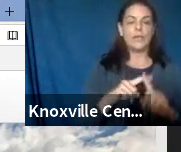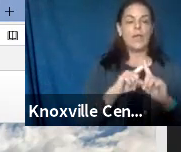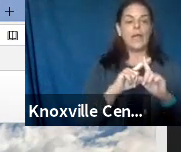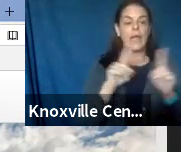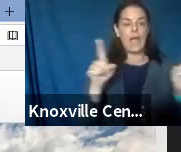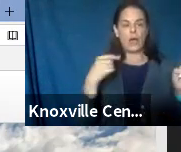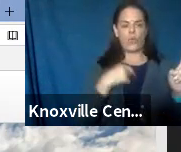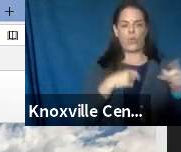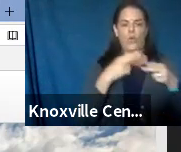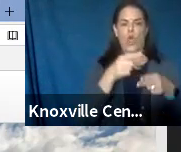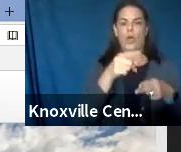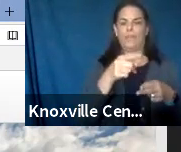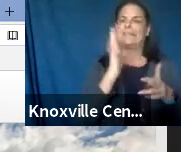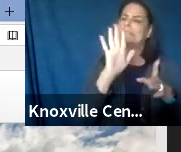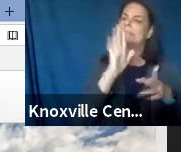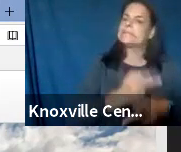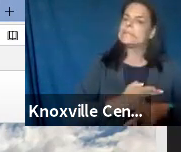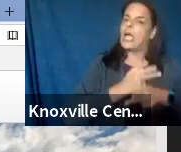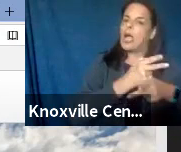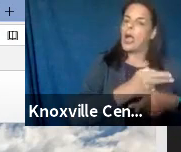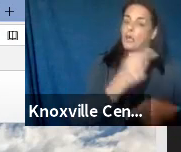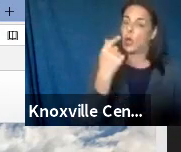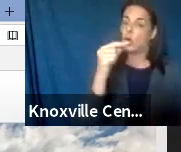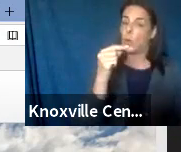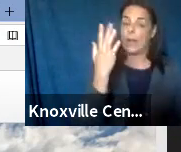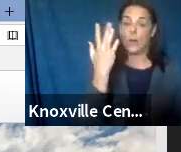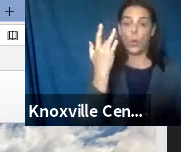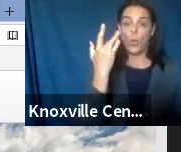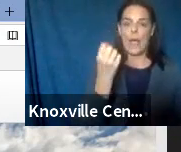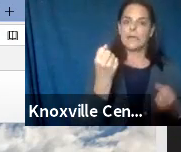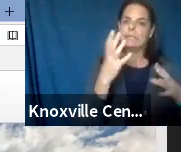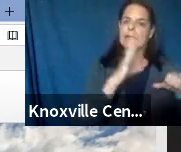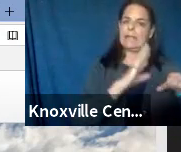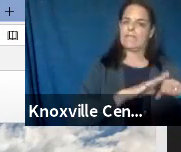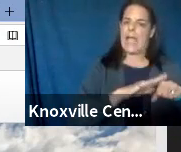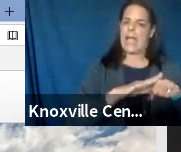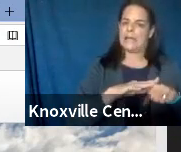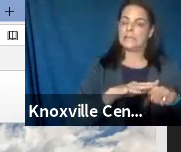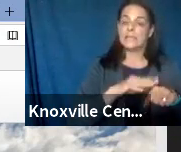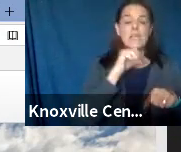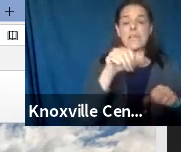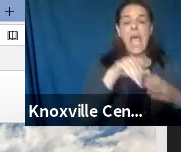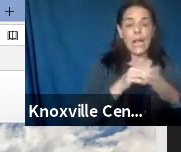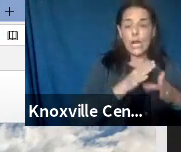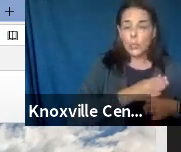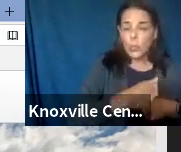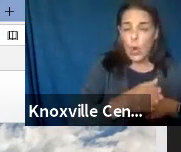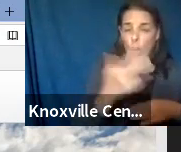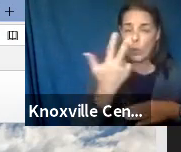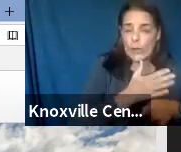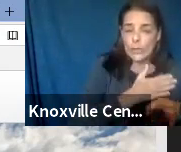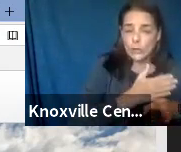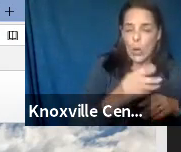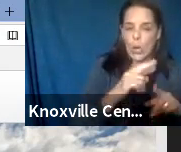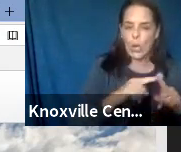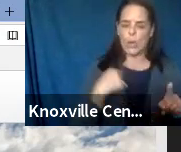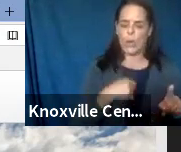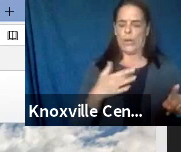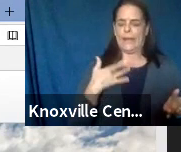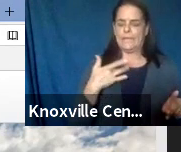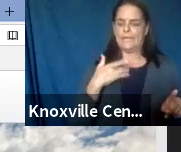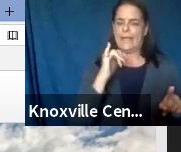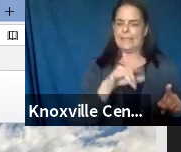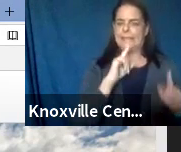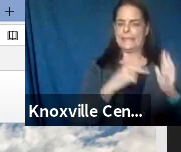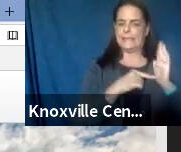call this a cautious green because of the number of flags. While not consecutive, we believe they are an indication of